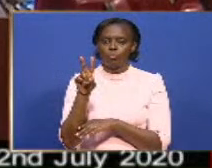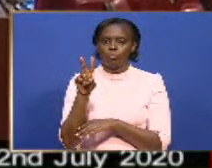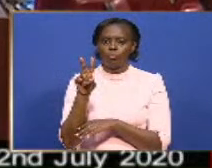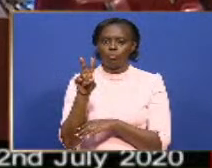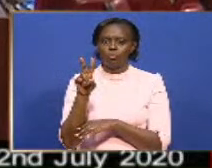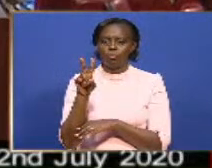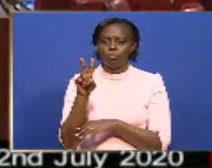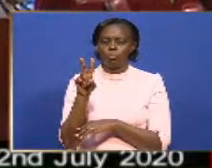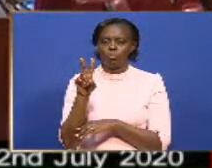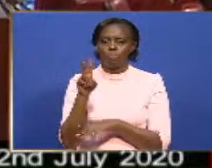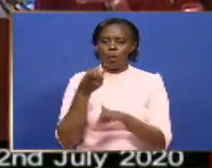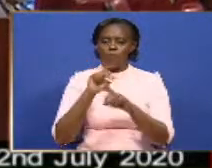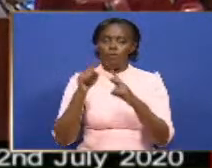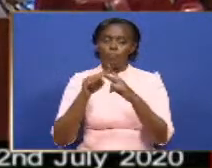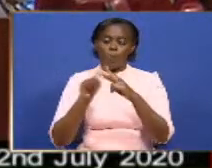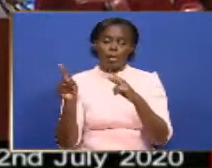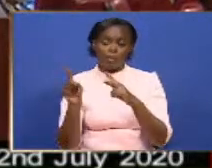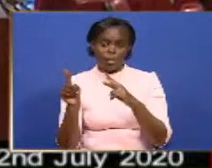the onset,